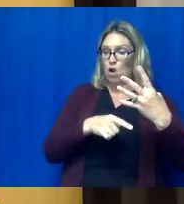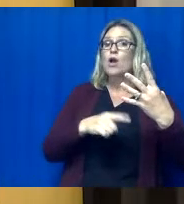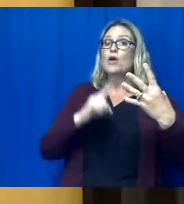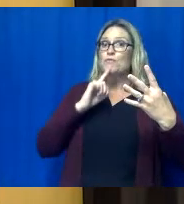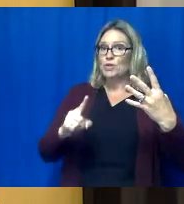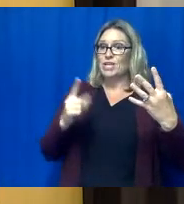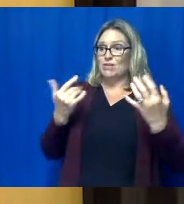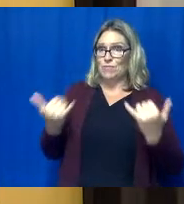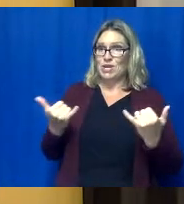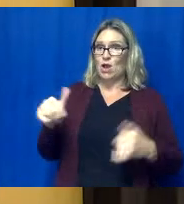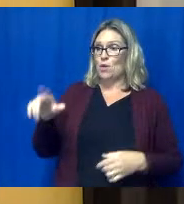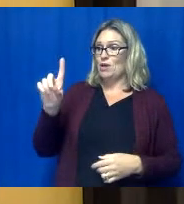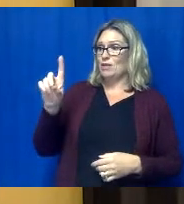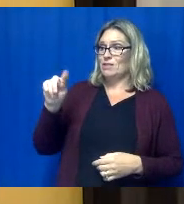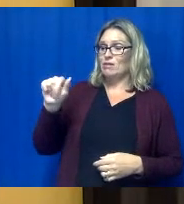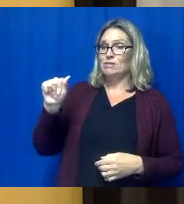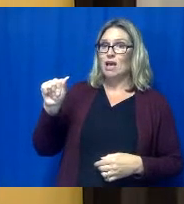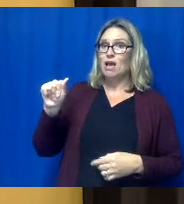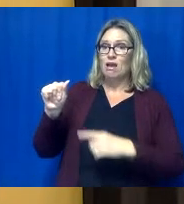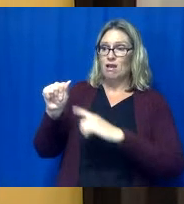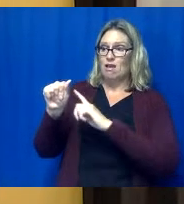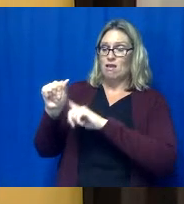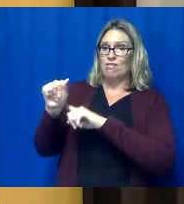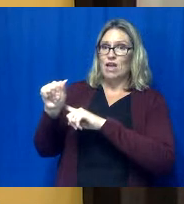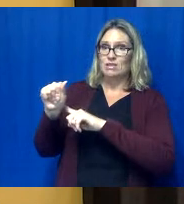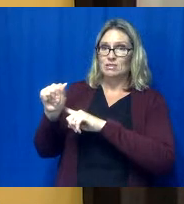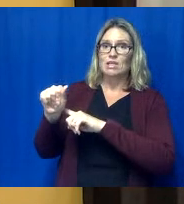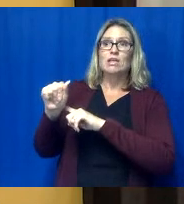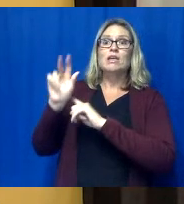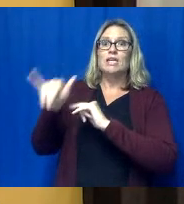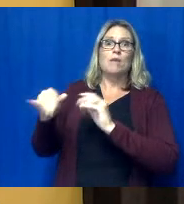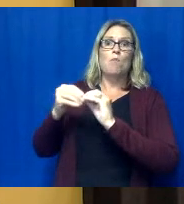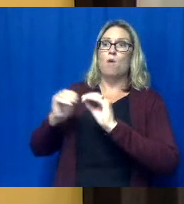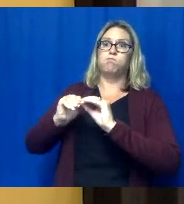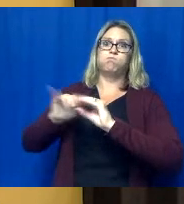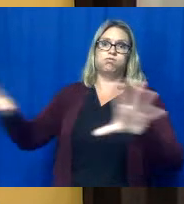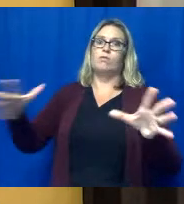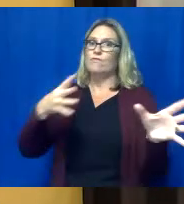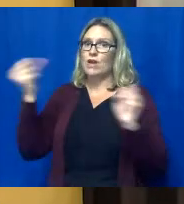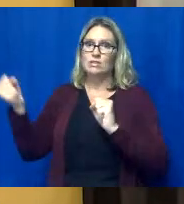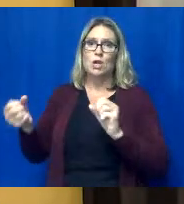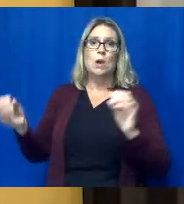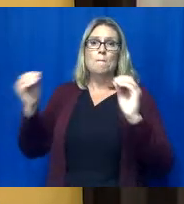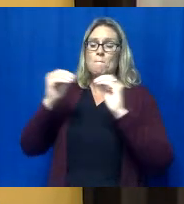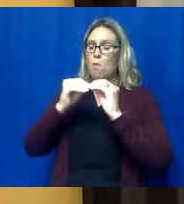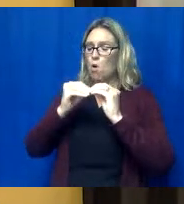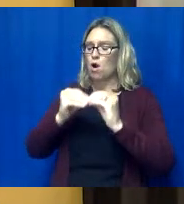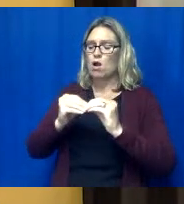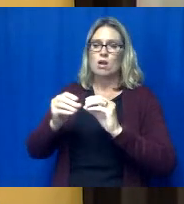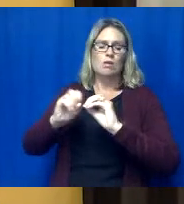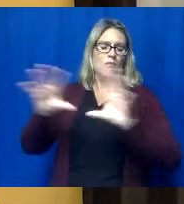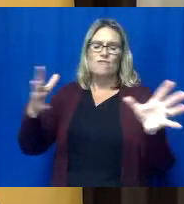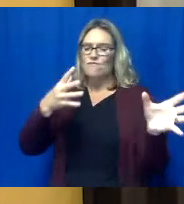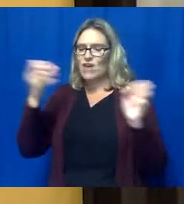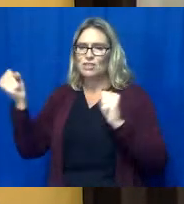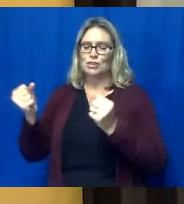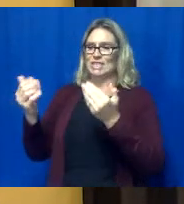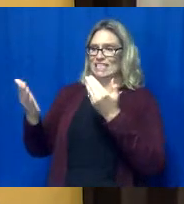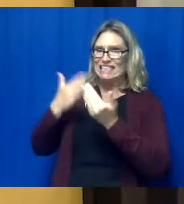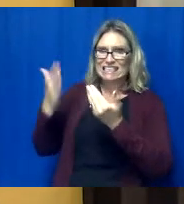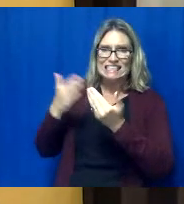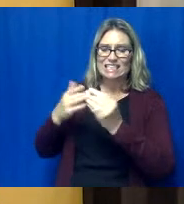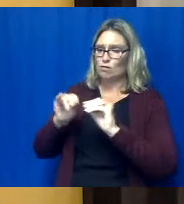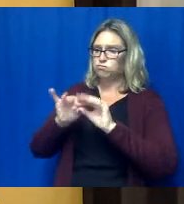that's best adapted at infecting people. It's more infectious, it spreads faster, it spreads more easily. So yes, this